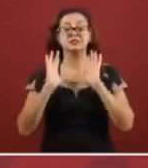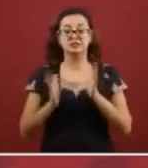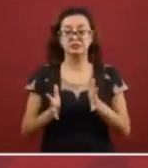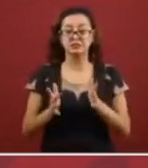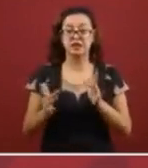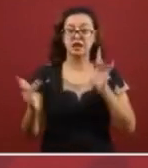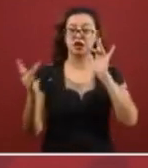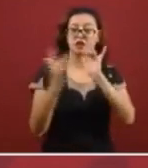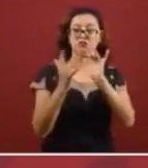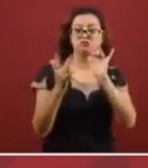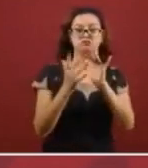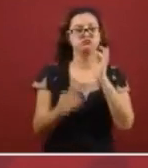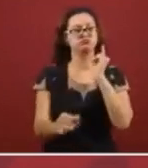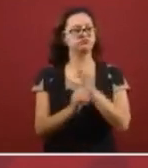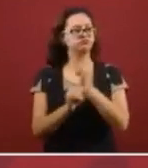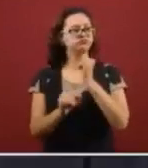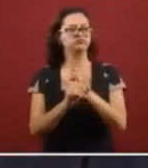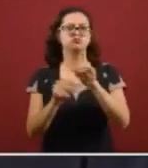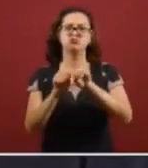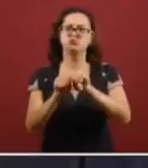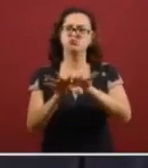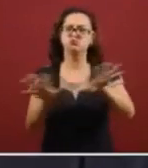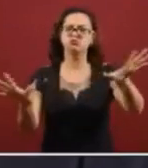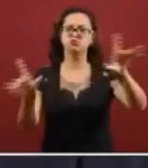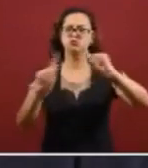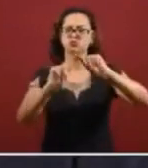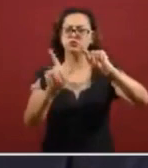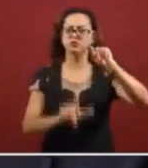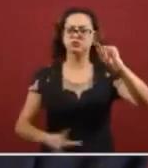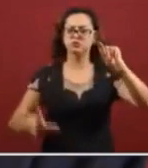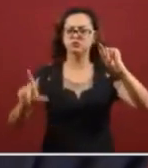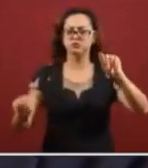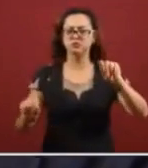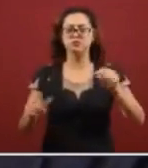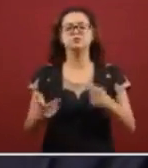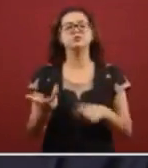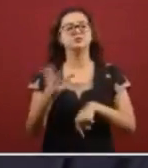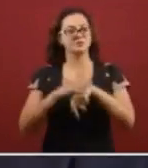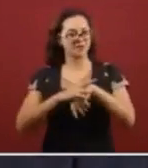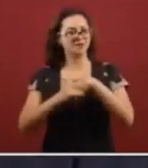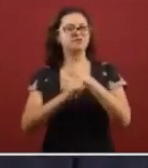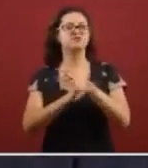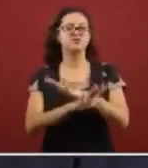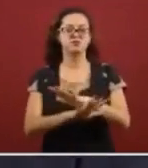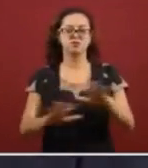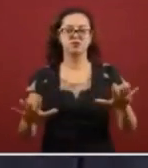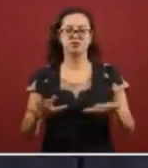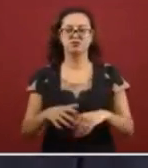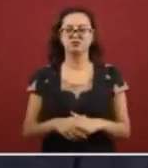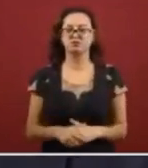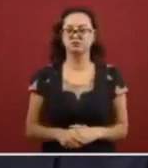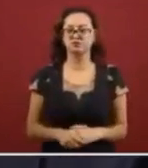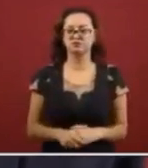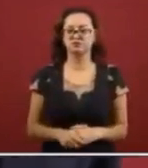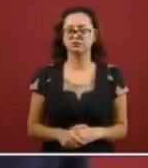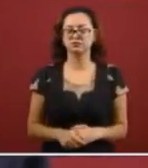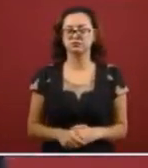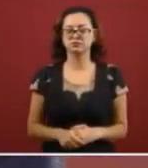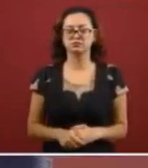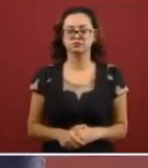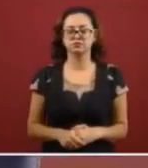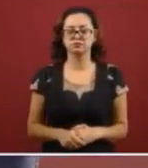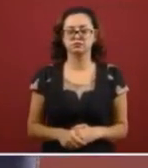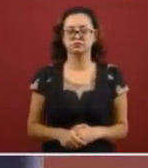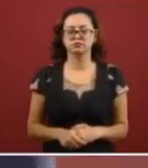al país con internet. Communicate the country with internet. Es otra información que les that's another information I want es to tell una you.